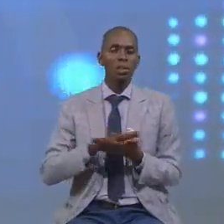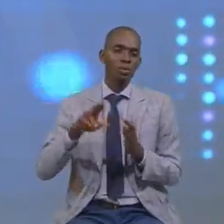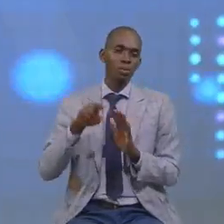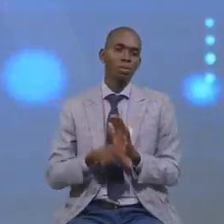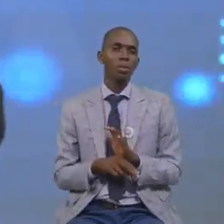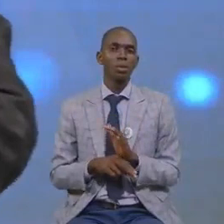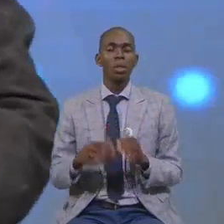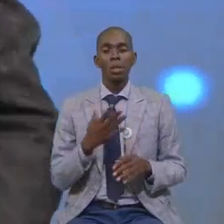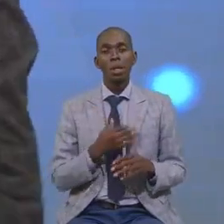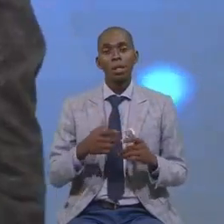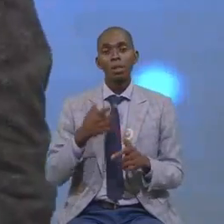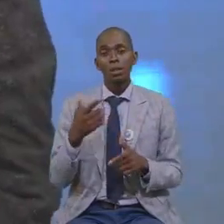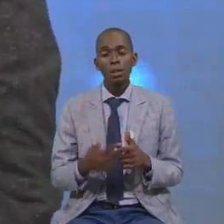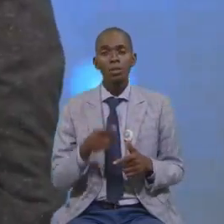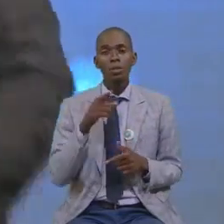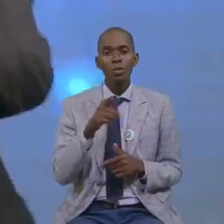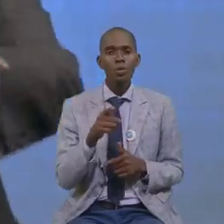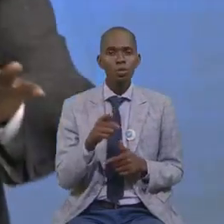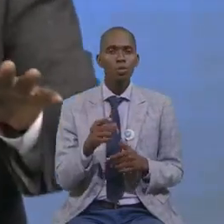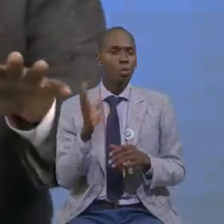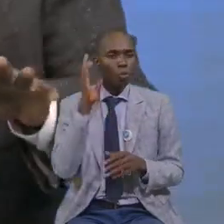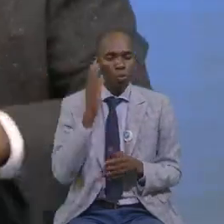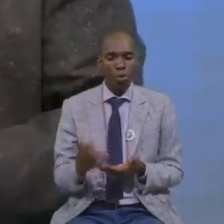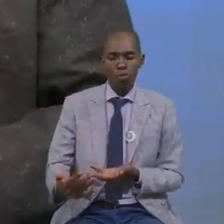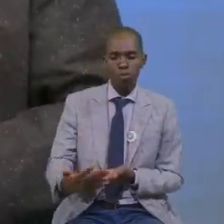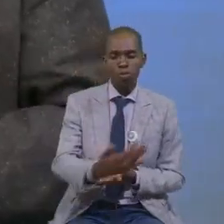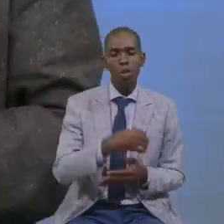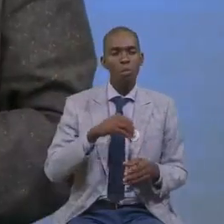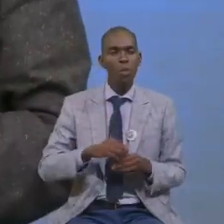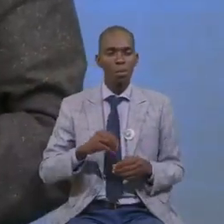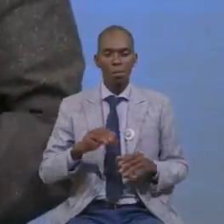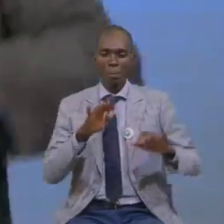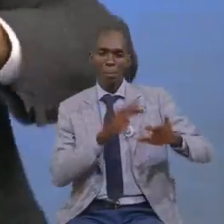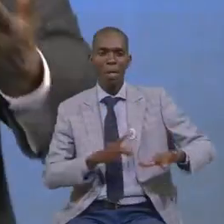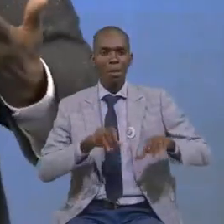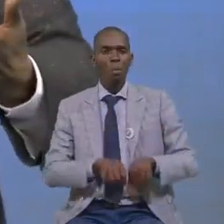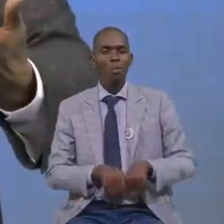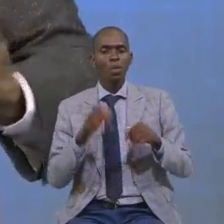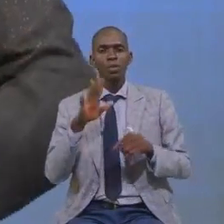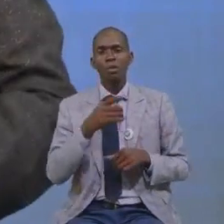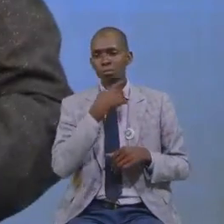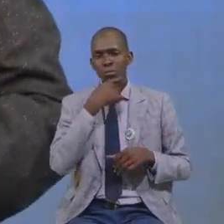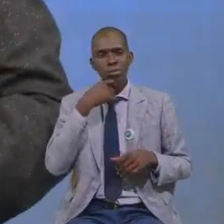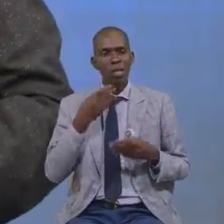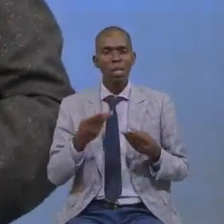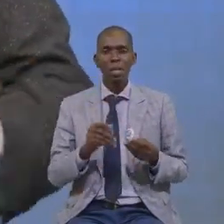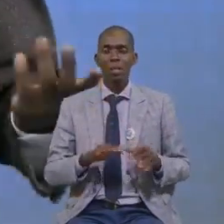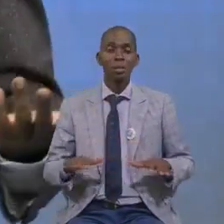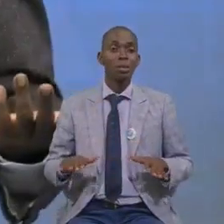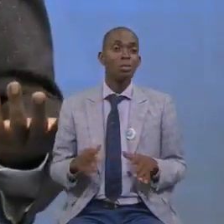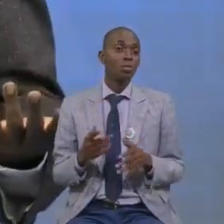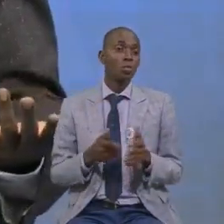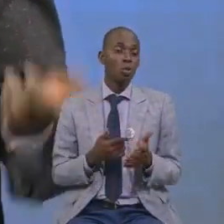and then you reap in mercy. Break up your fallow ground. Sometimes the heart,